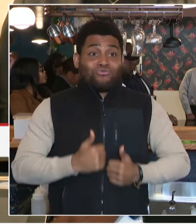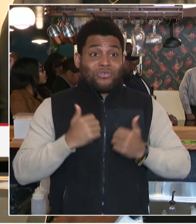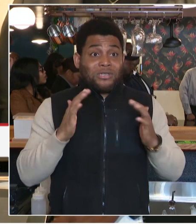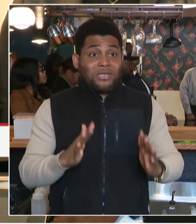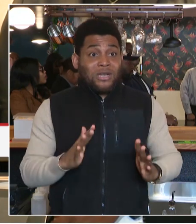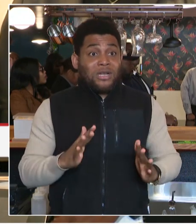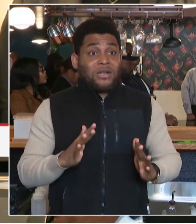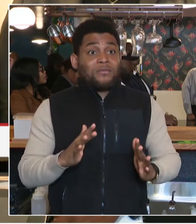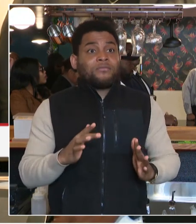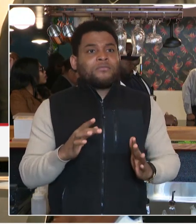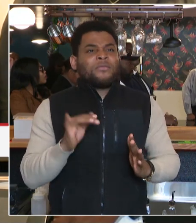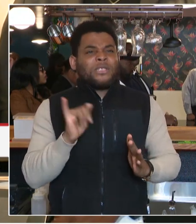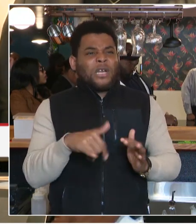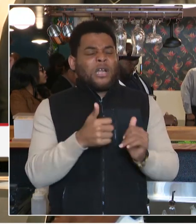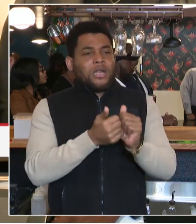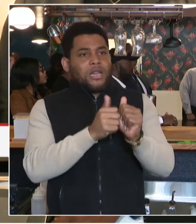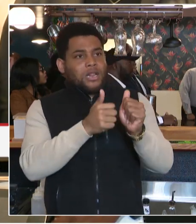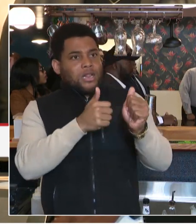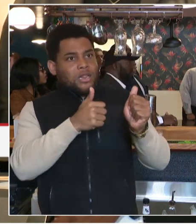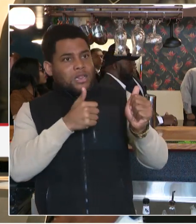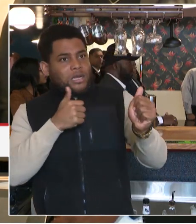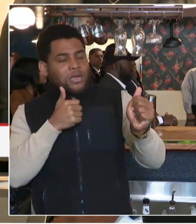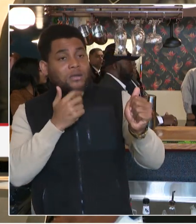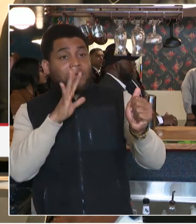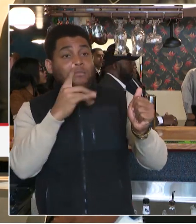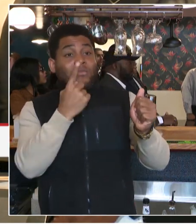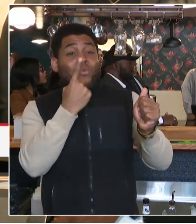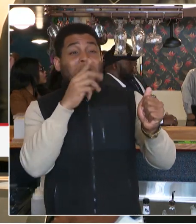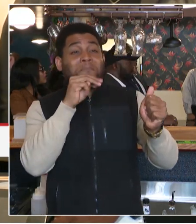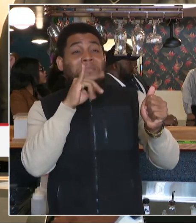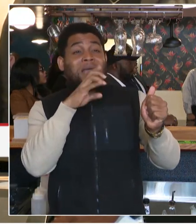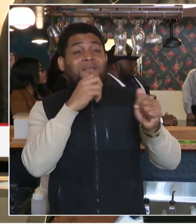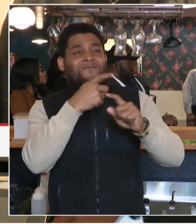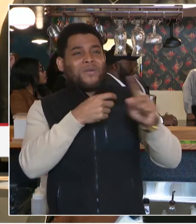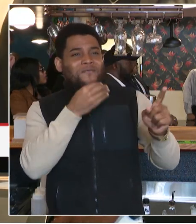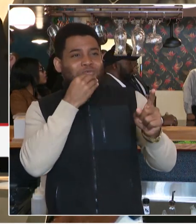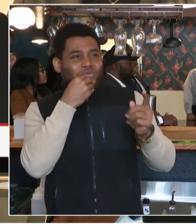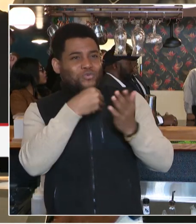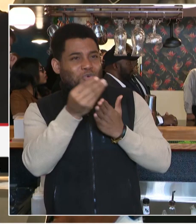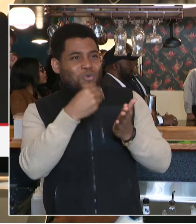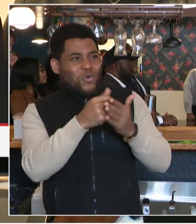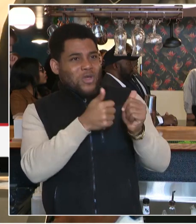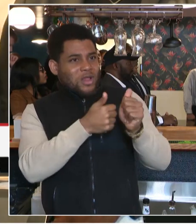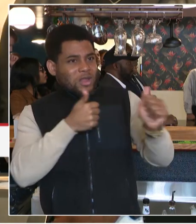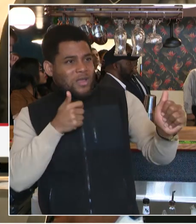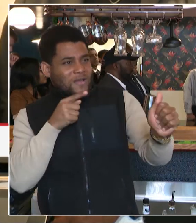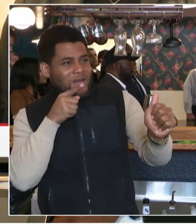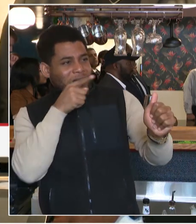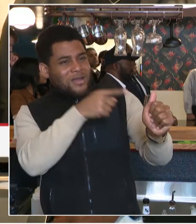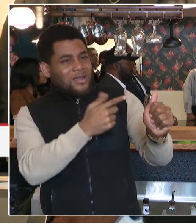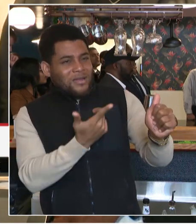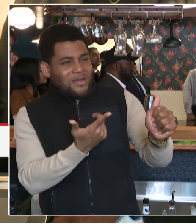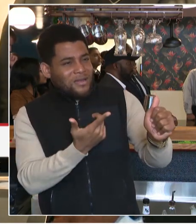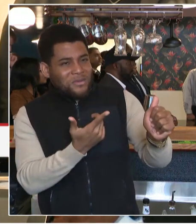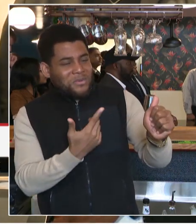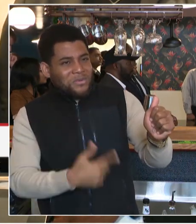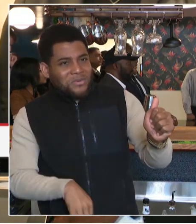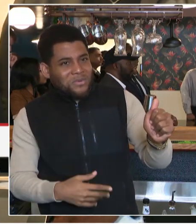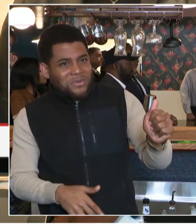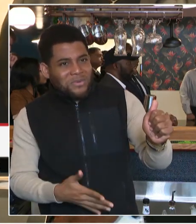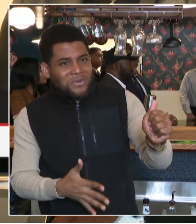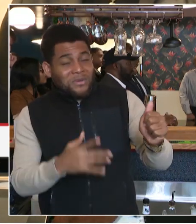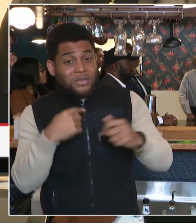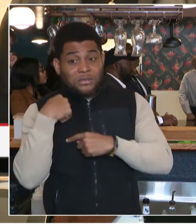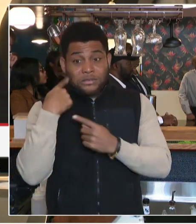away from a grocery store. That is a huge number of people. And in a short 3 years, through the distribution